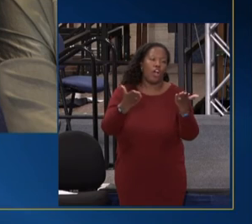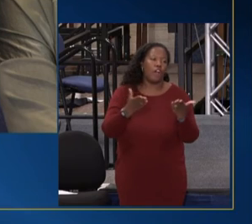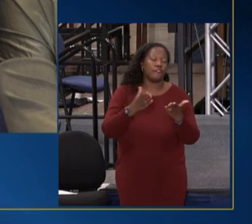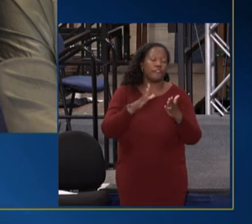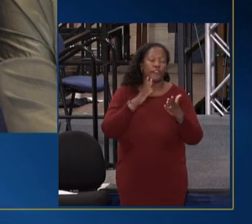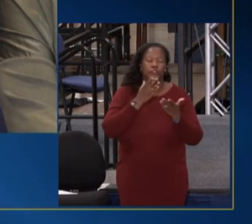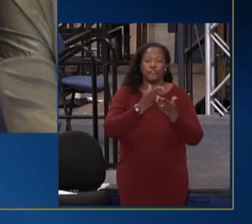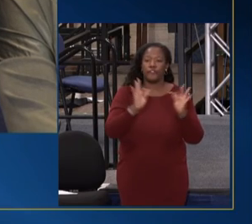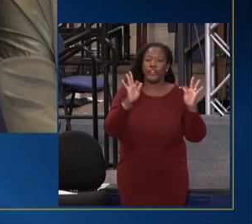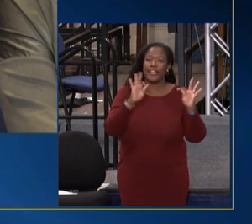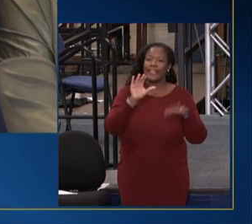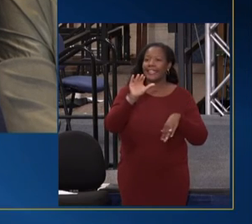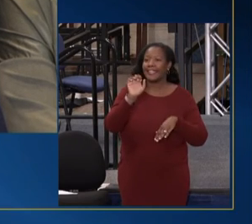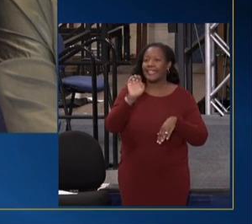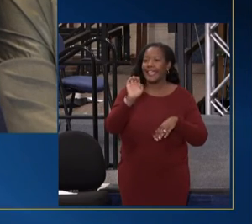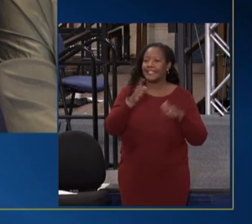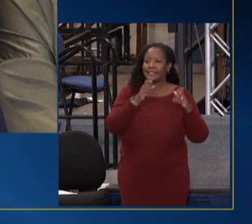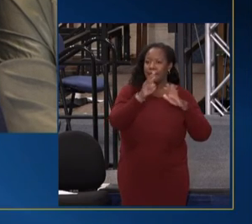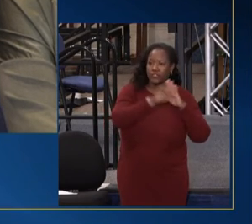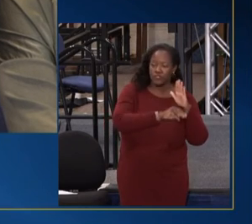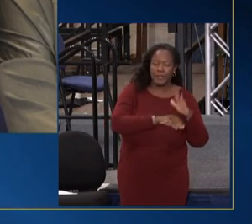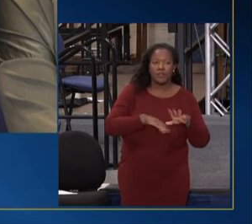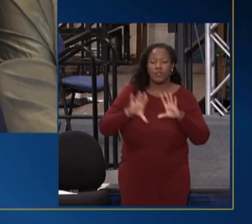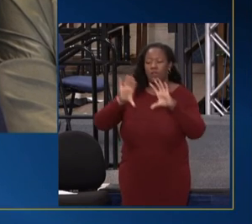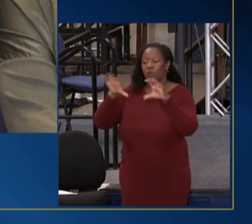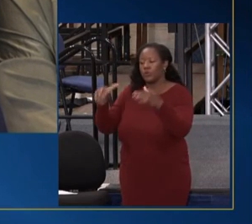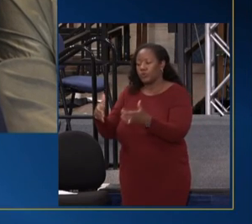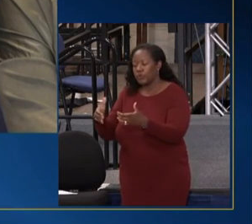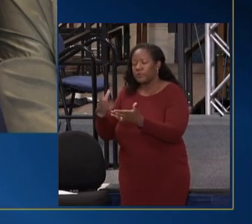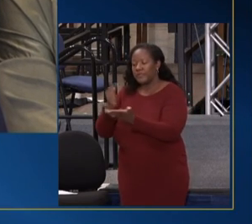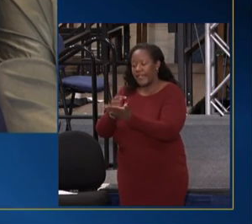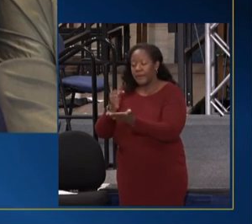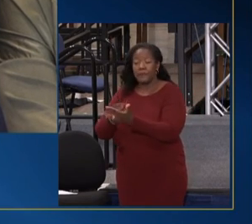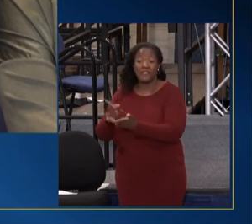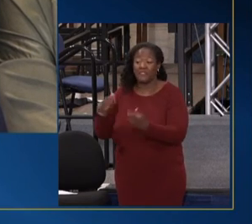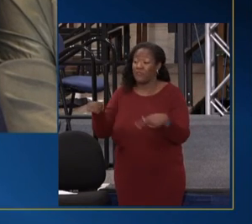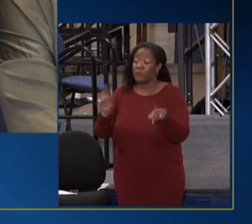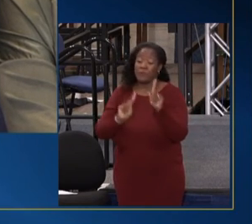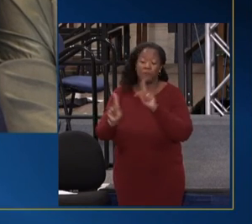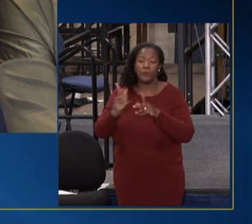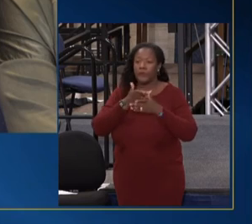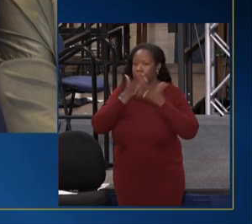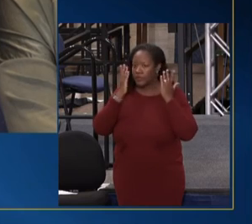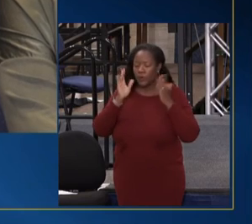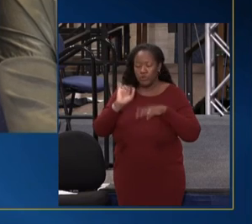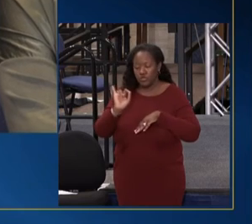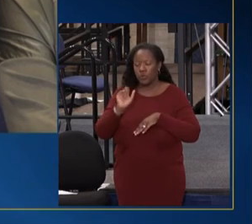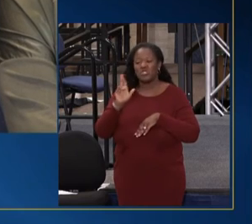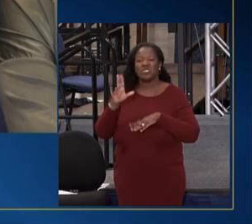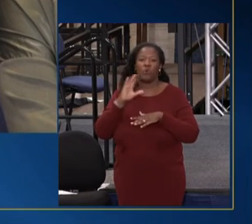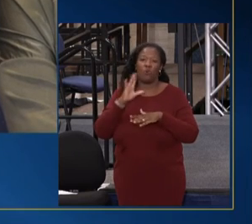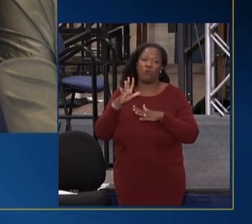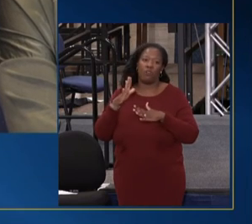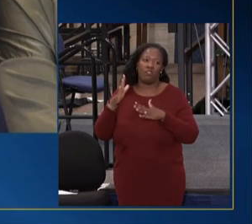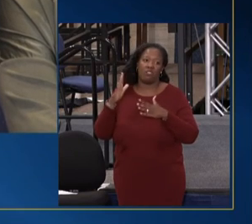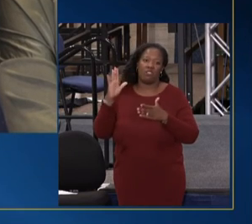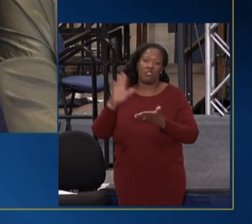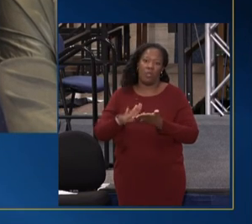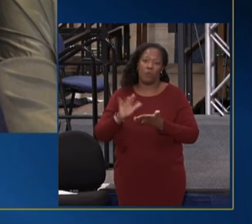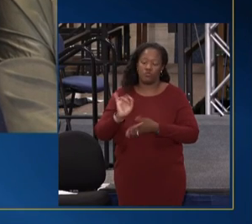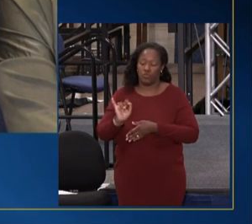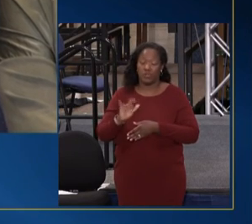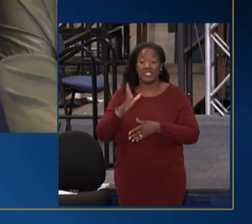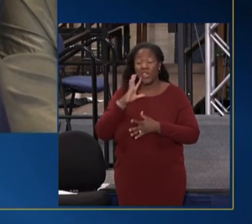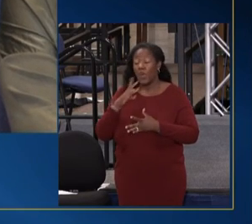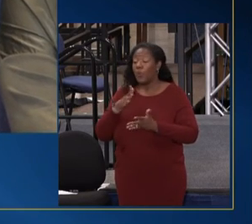therapies, mostly to folks who are uninsured and underinsured in our community. I like to say we serve the most vulnerable, yet the most